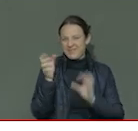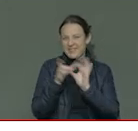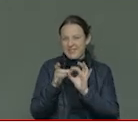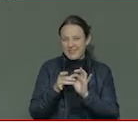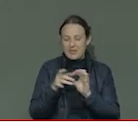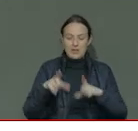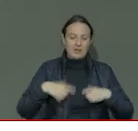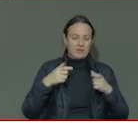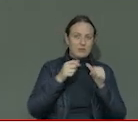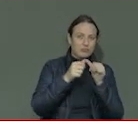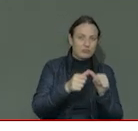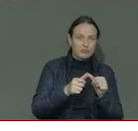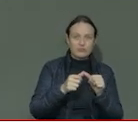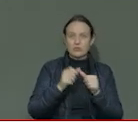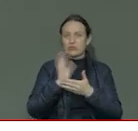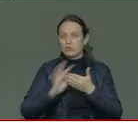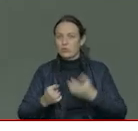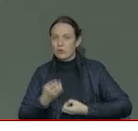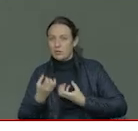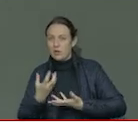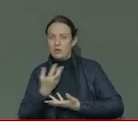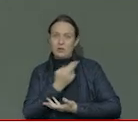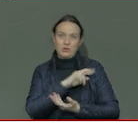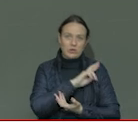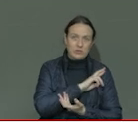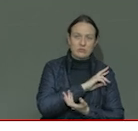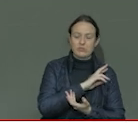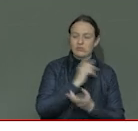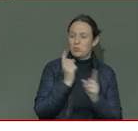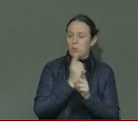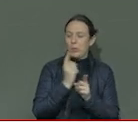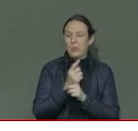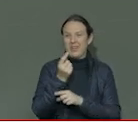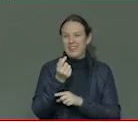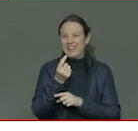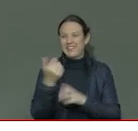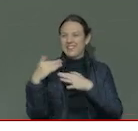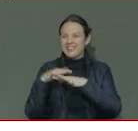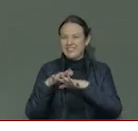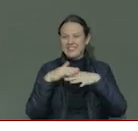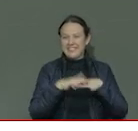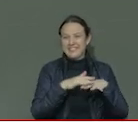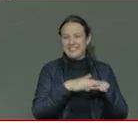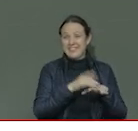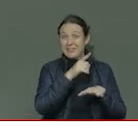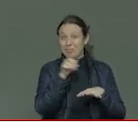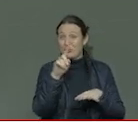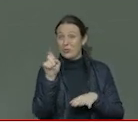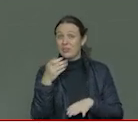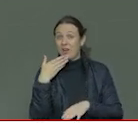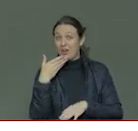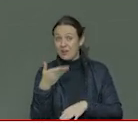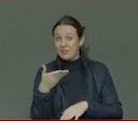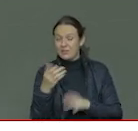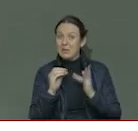Survival, storytelling, religion, constantly will be overlapping. So you must draw, and when you answer your questions, try